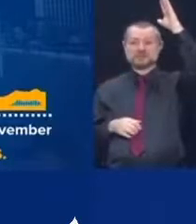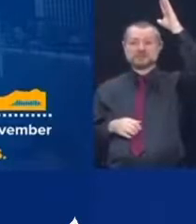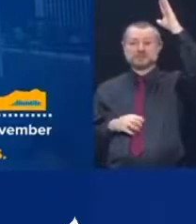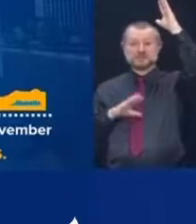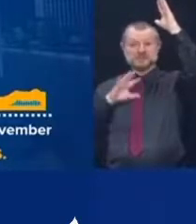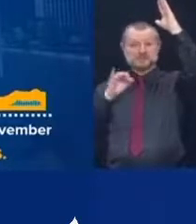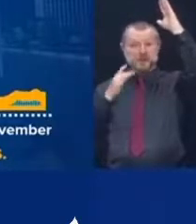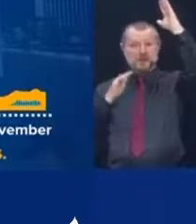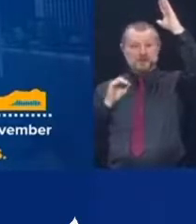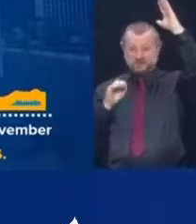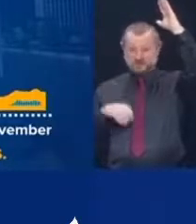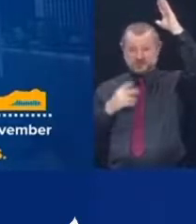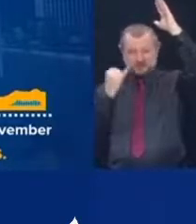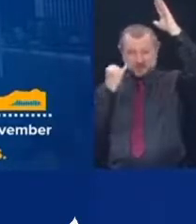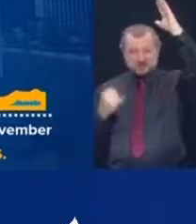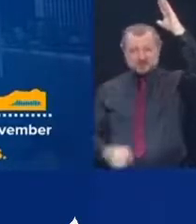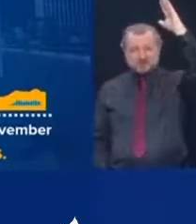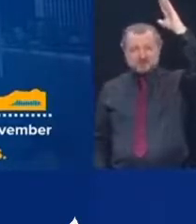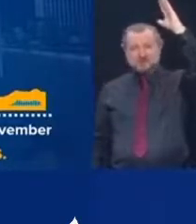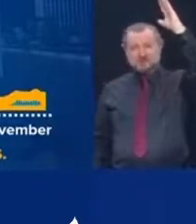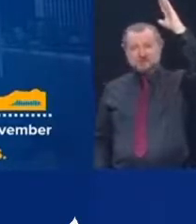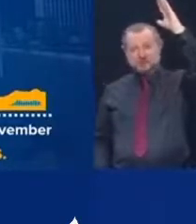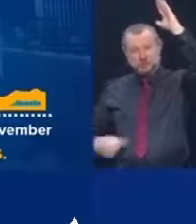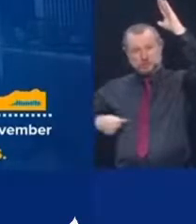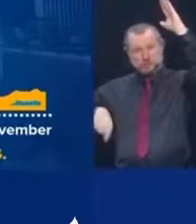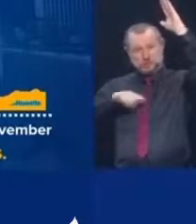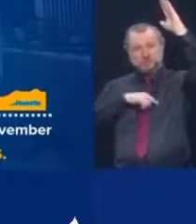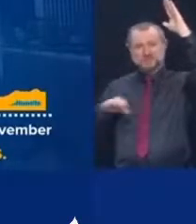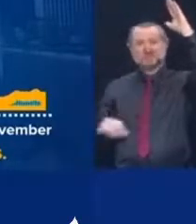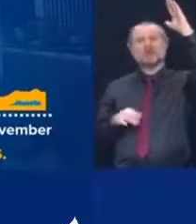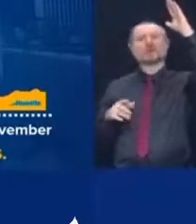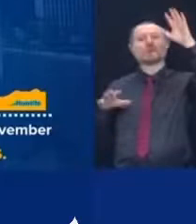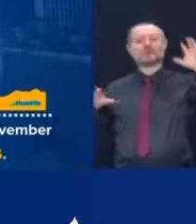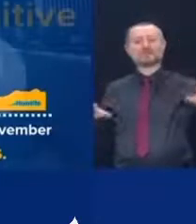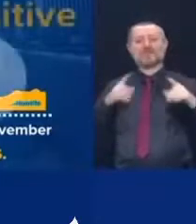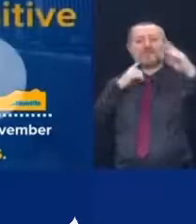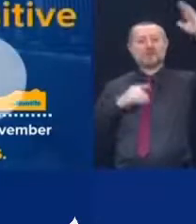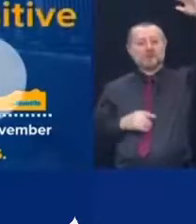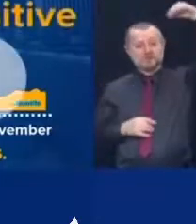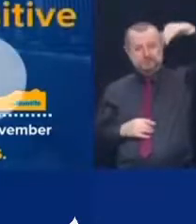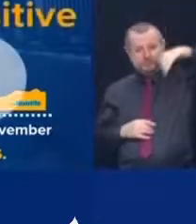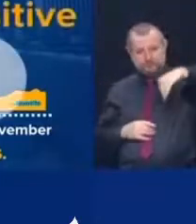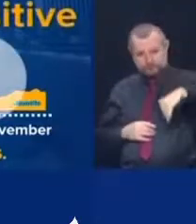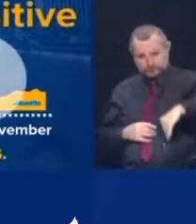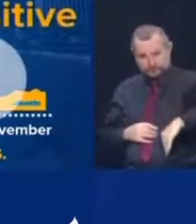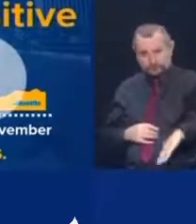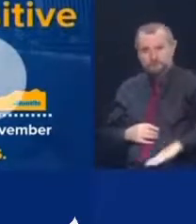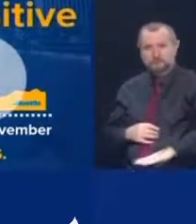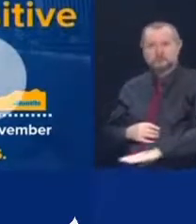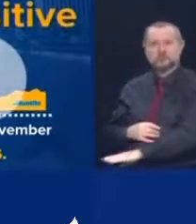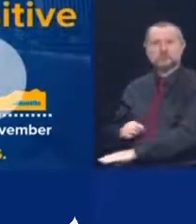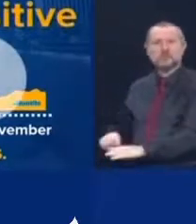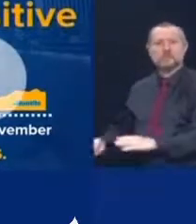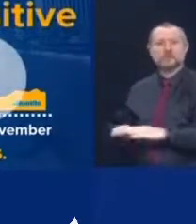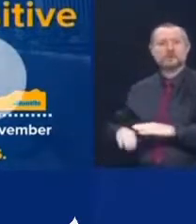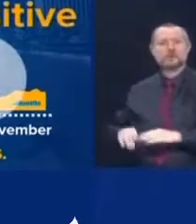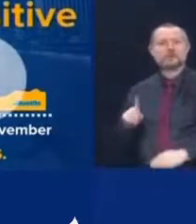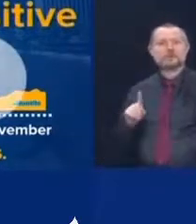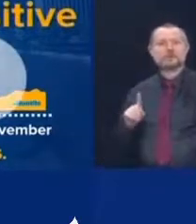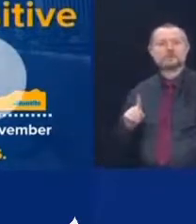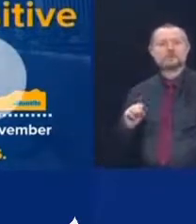50%. And we brought it down from 50% to 1%